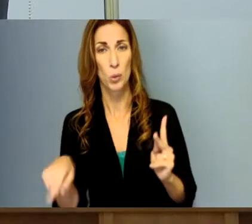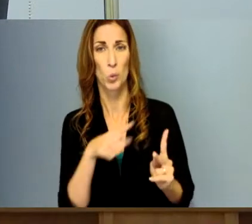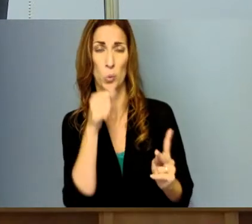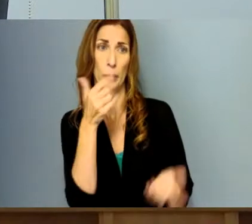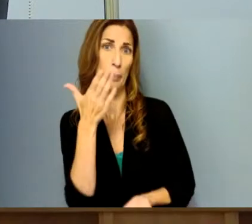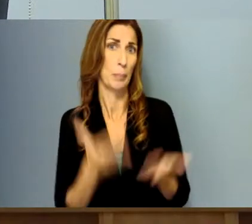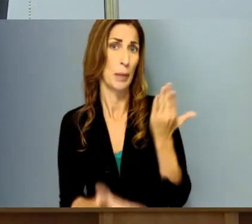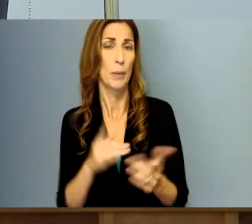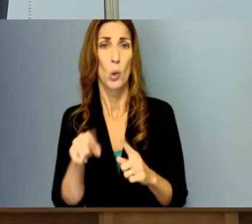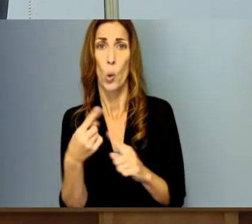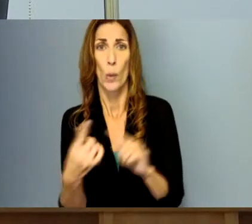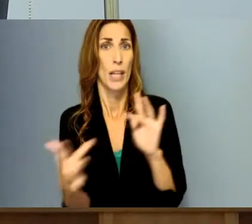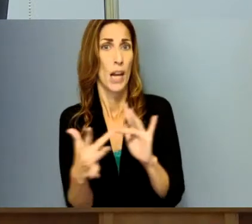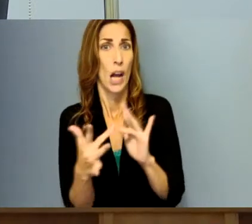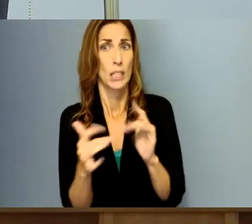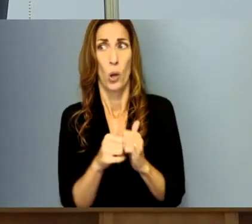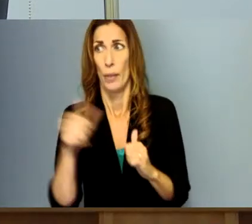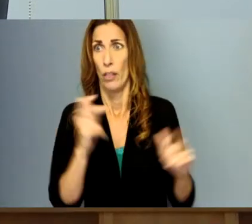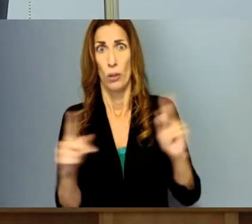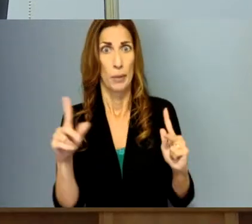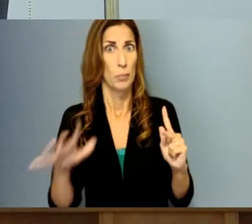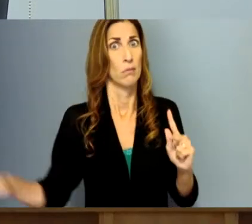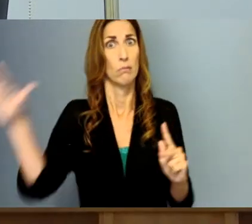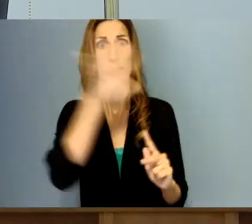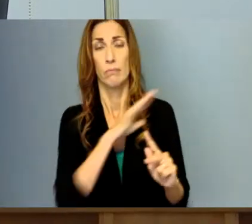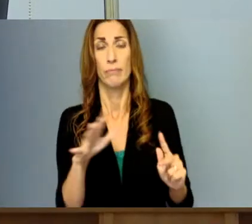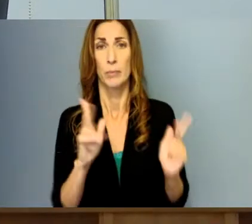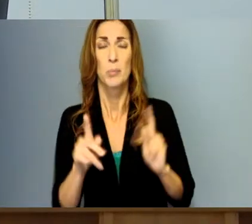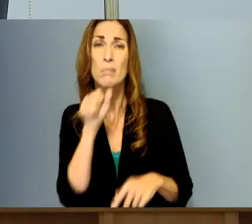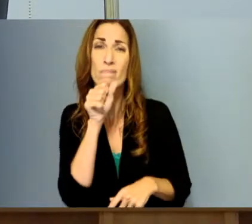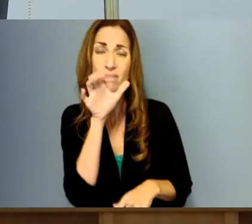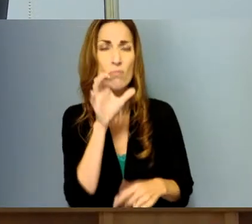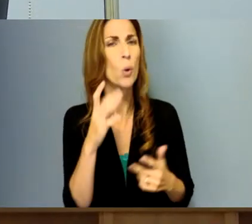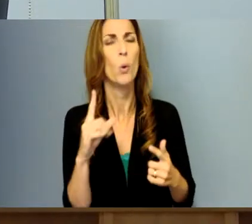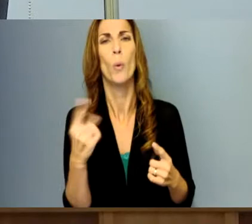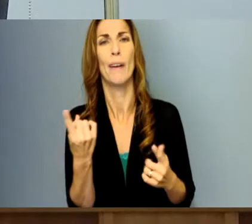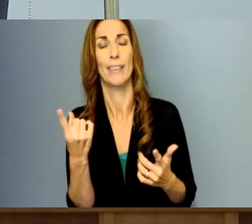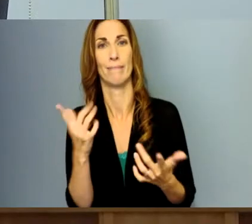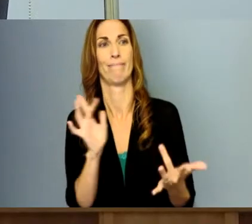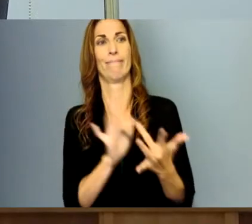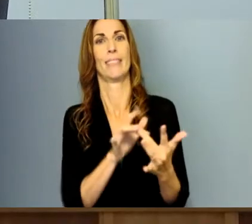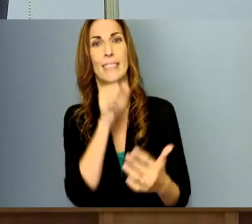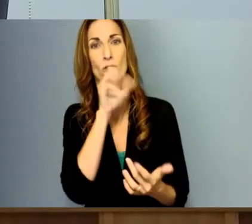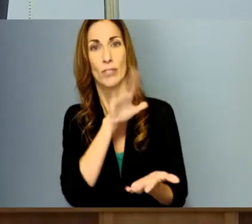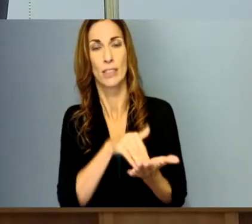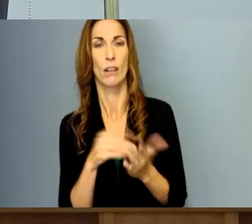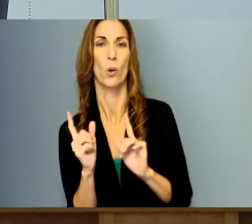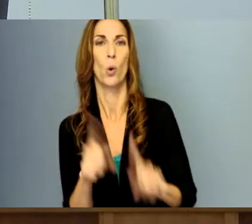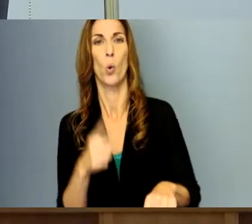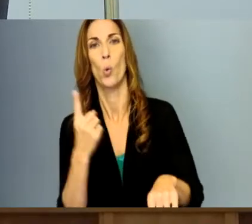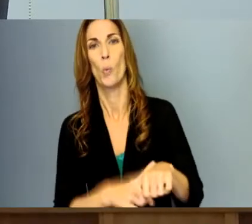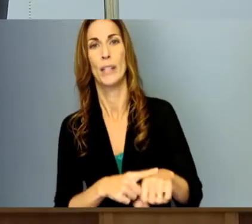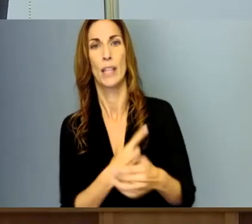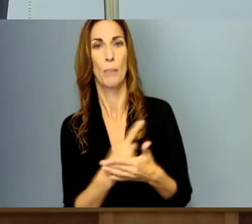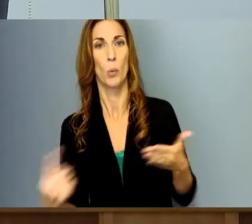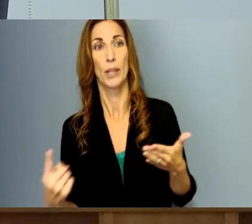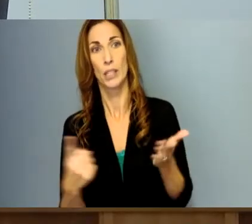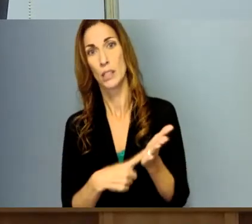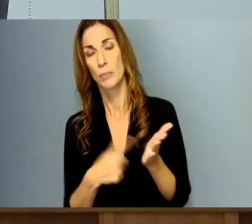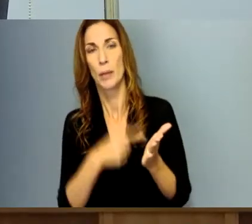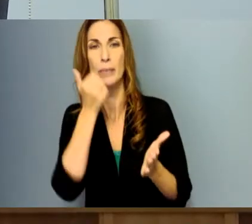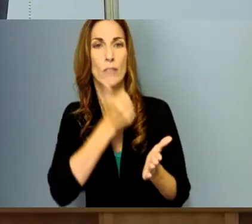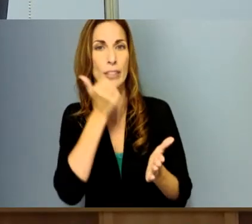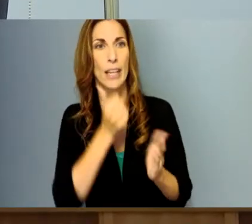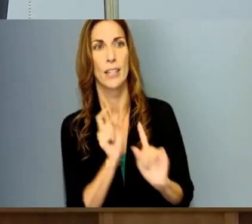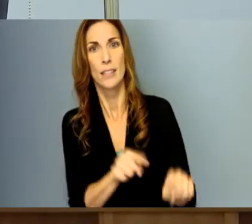maybe their only contact with other people, the people who are elderly, is in a senior center when they can get there once a week, twice a week, sometimes every day of the